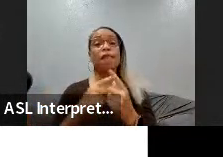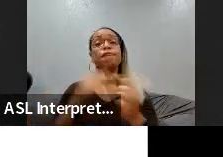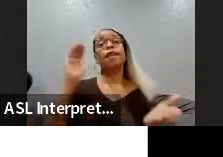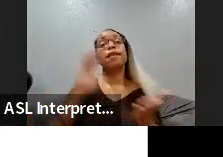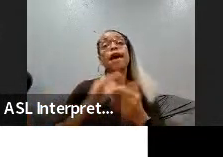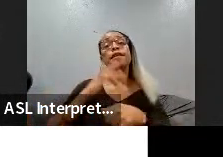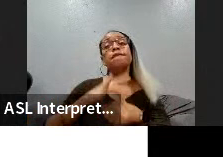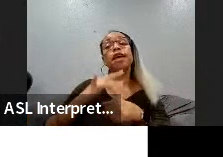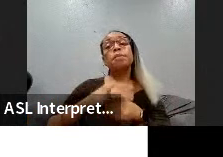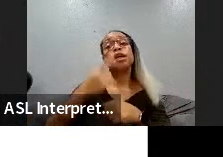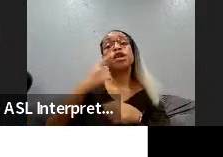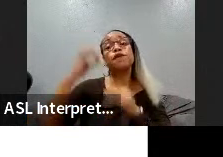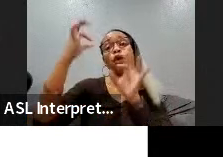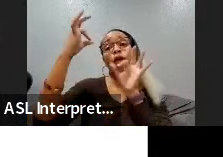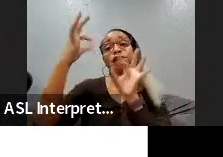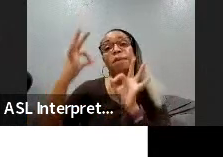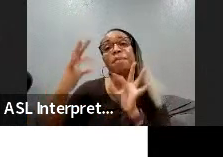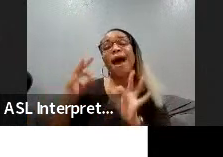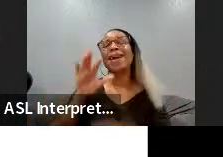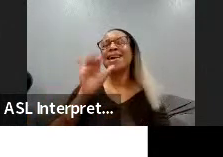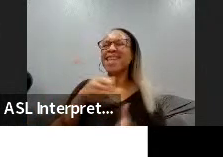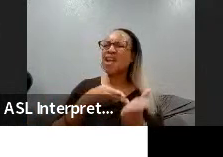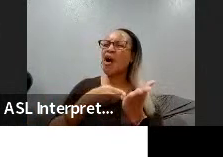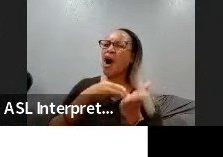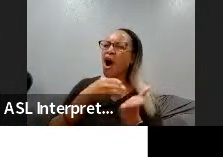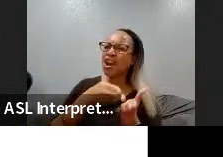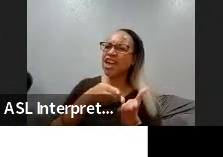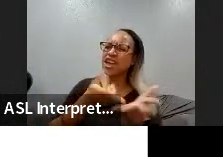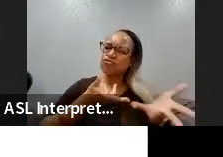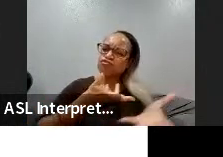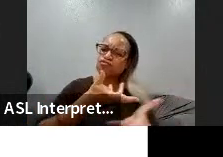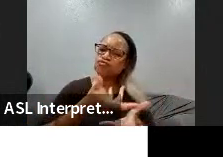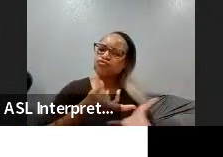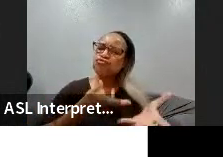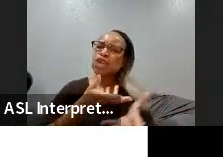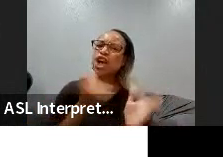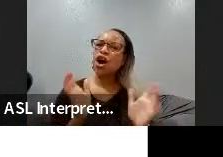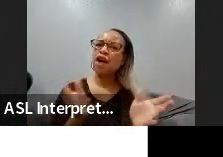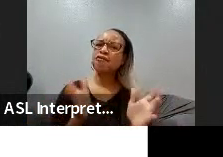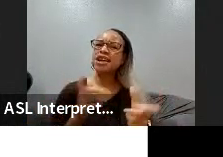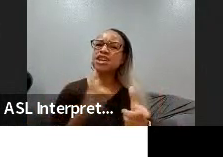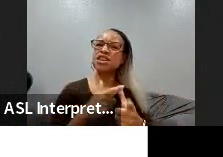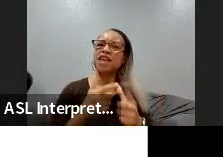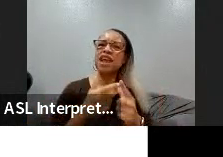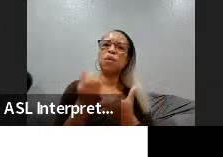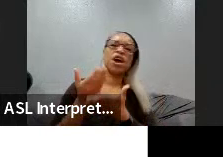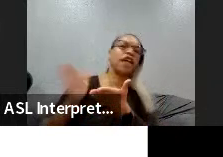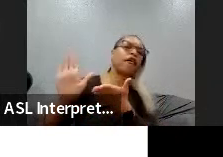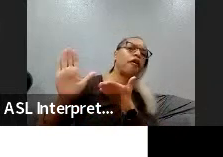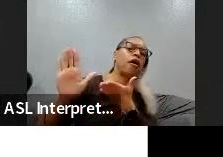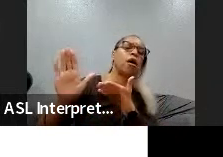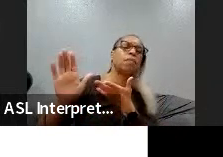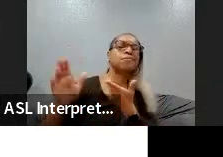that feedback, to have those honest conversations and dialogue, and we start to kind of get shut out, for lack